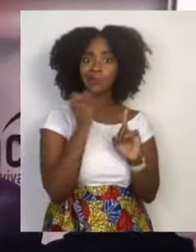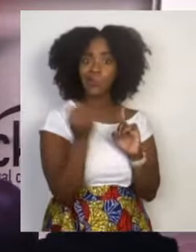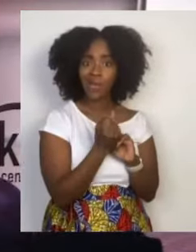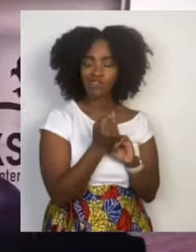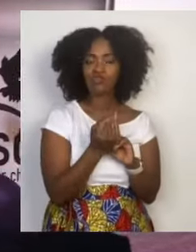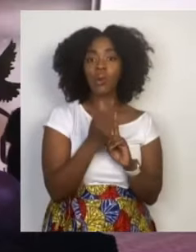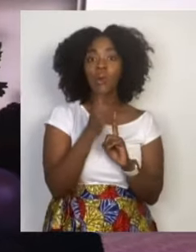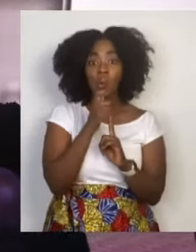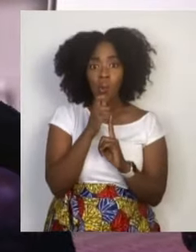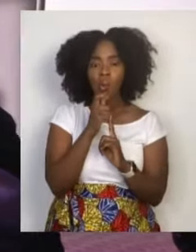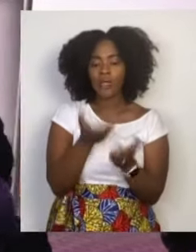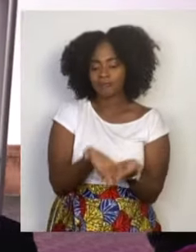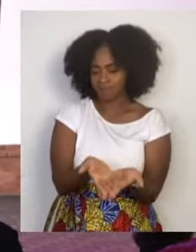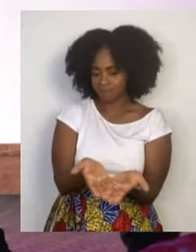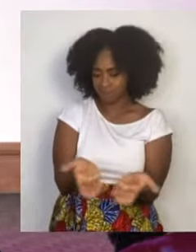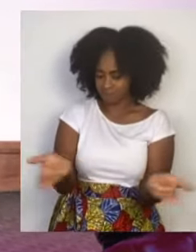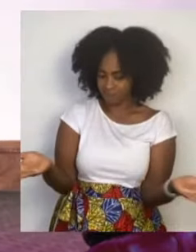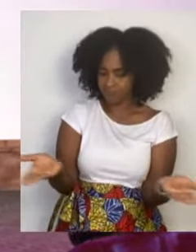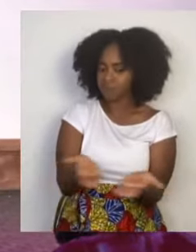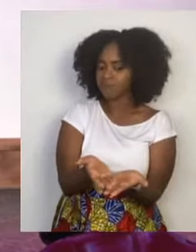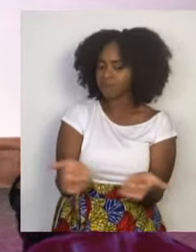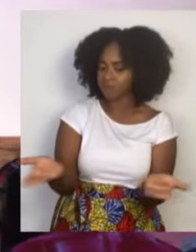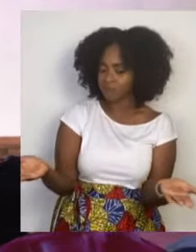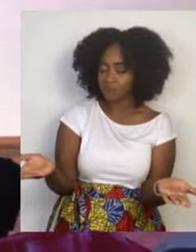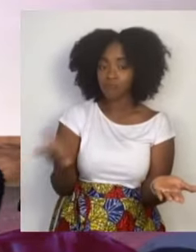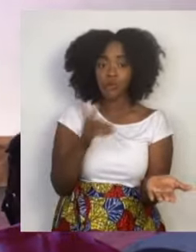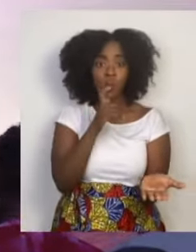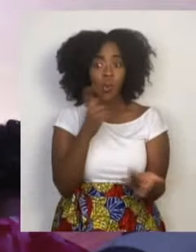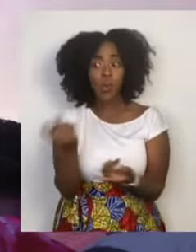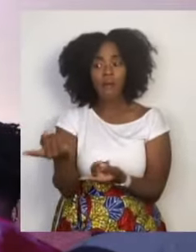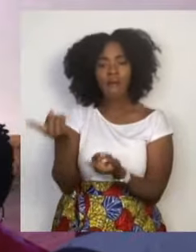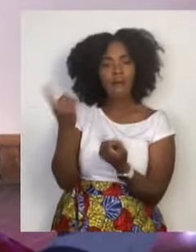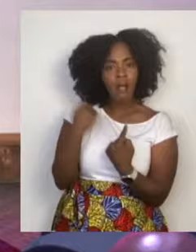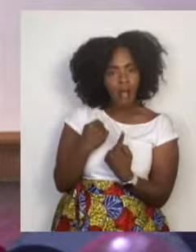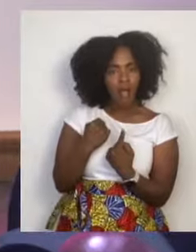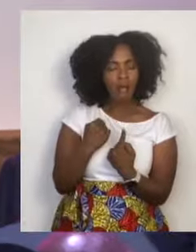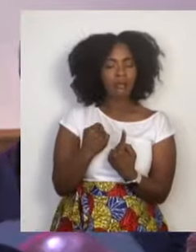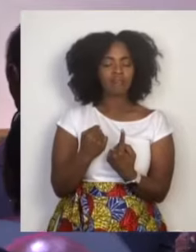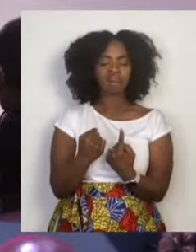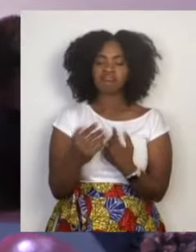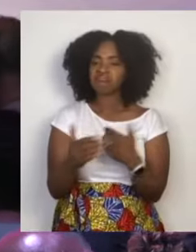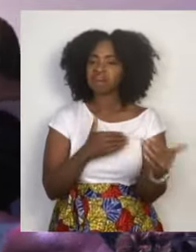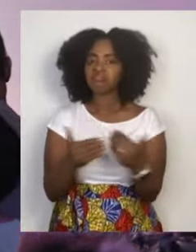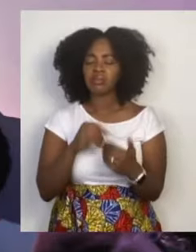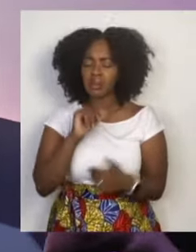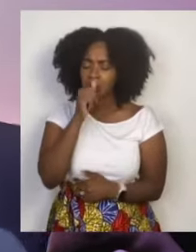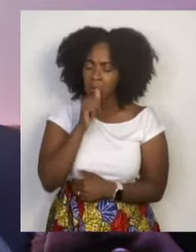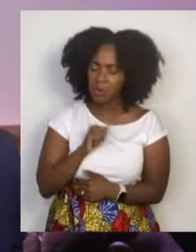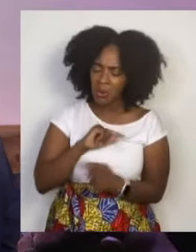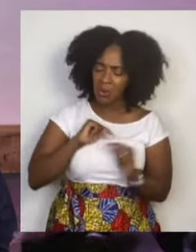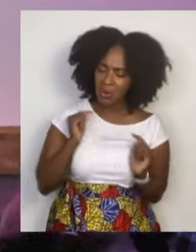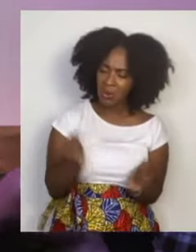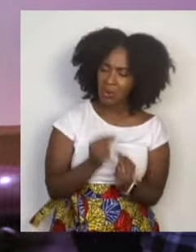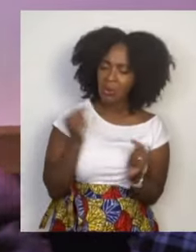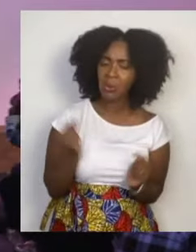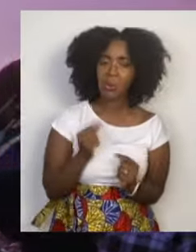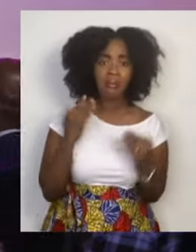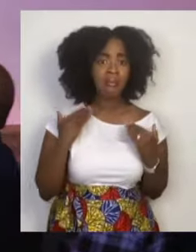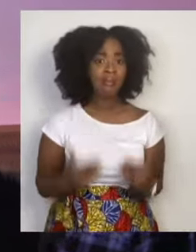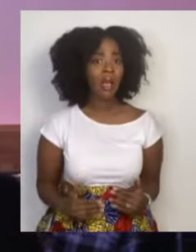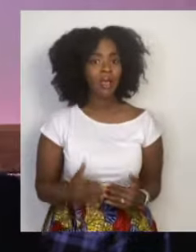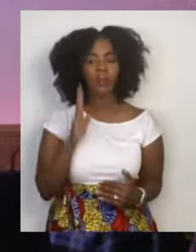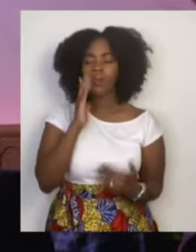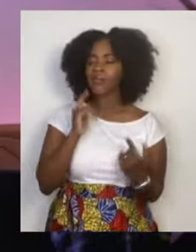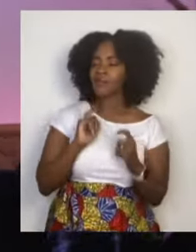The ones who come when their body is racked with pain. The ones who will give their last dime to see somebody else get their